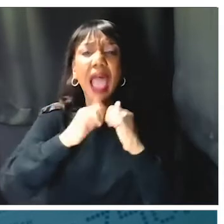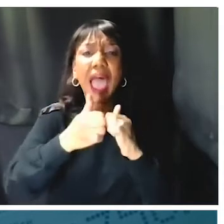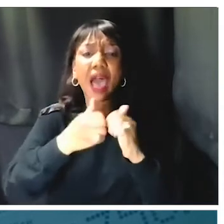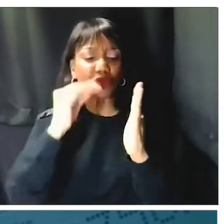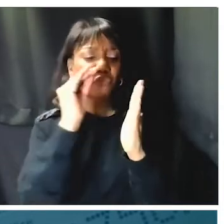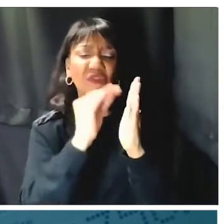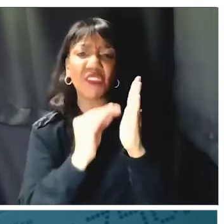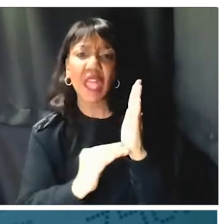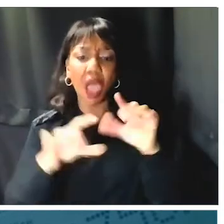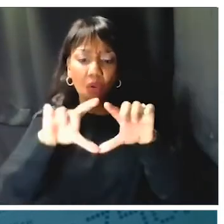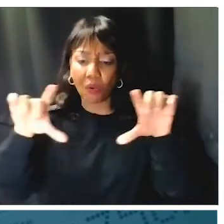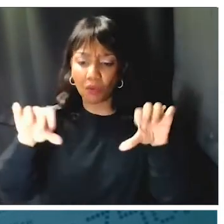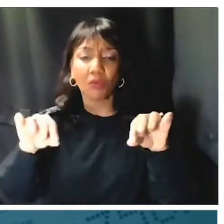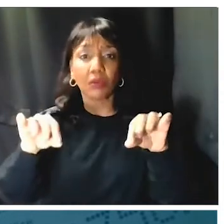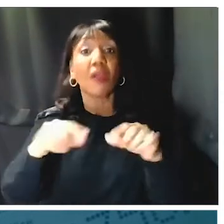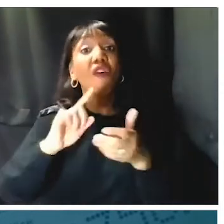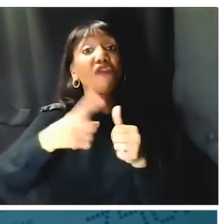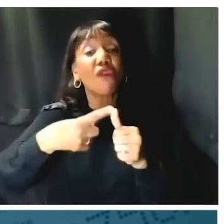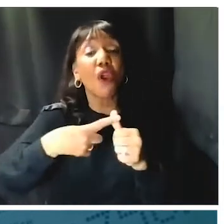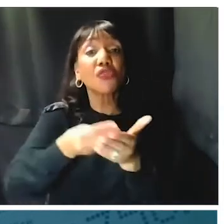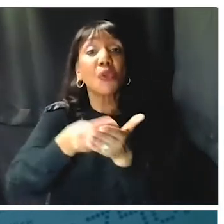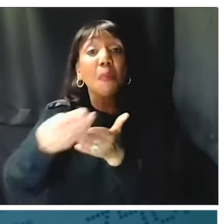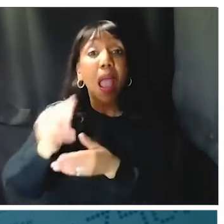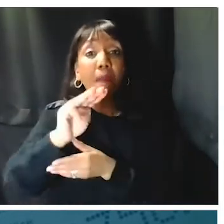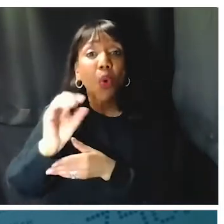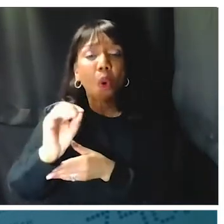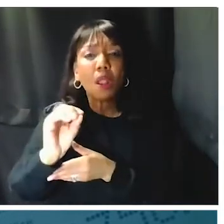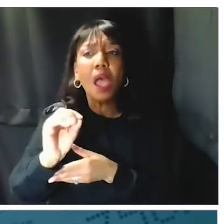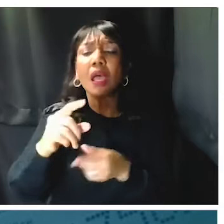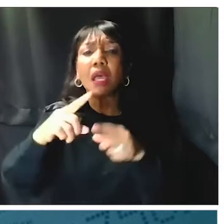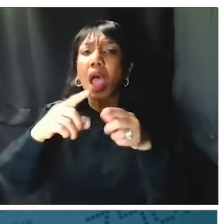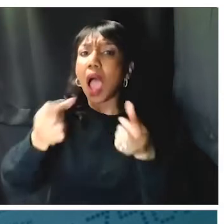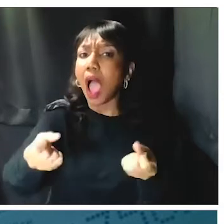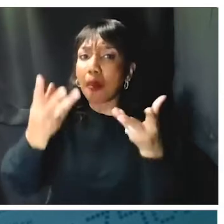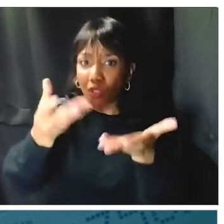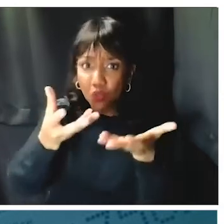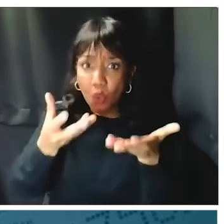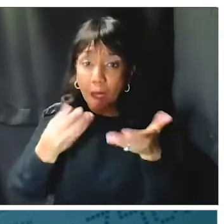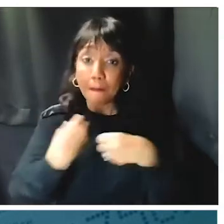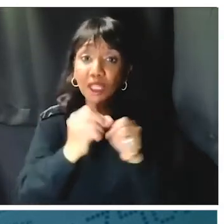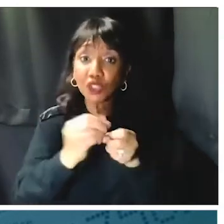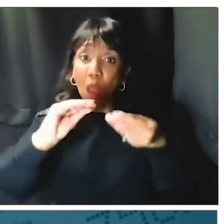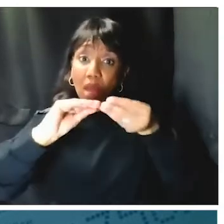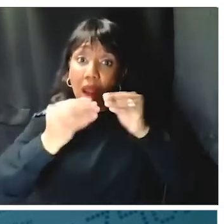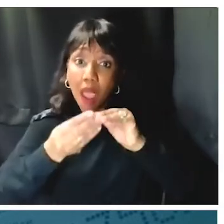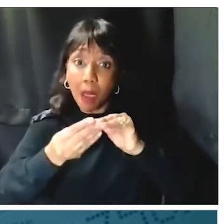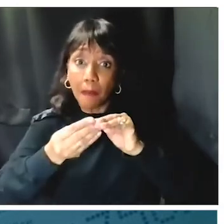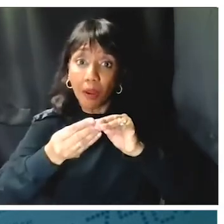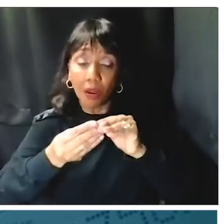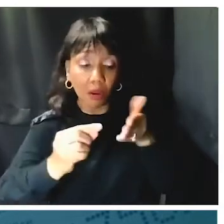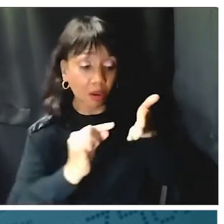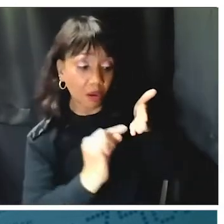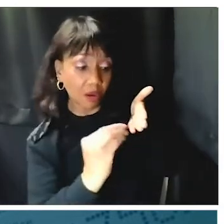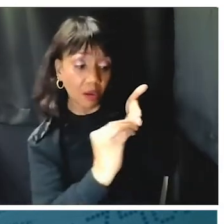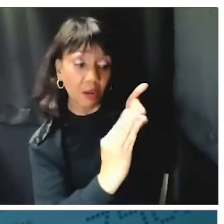one. Start by buying a money order for the desired amount. Make sure the amount you paid and the